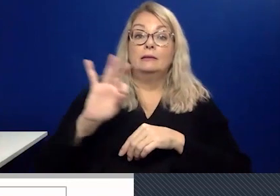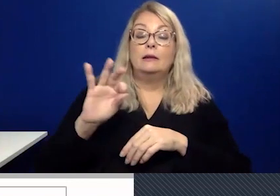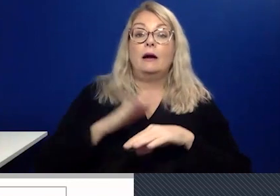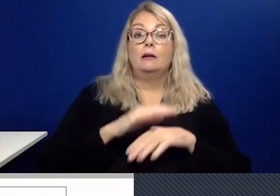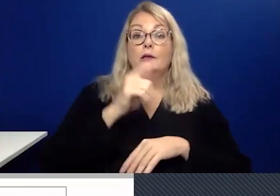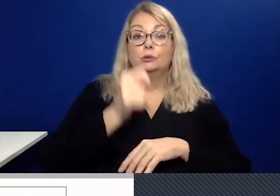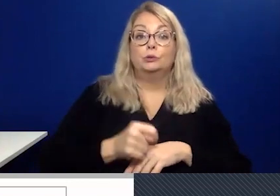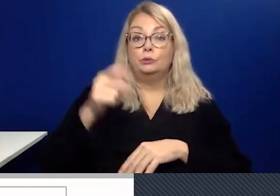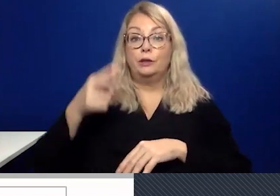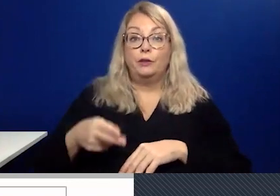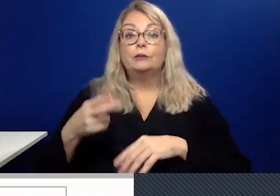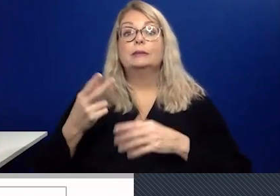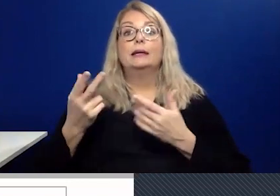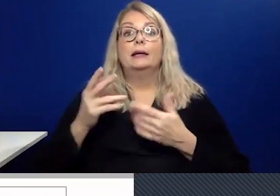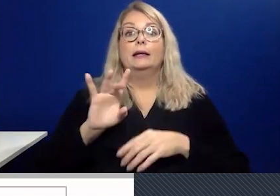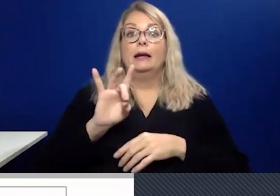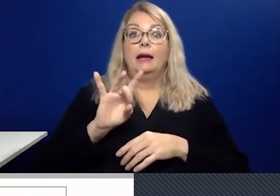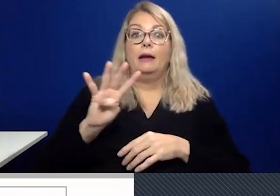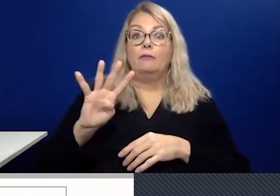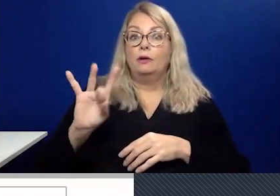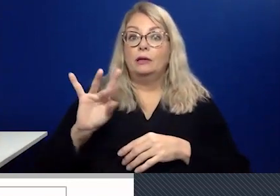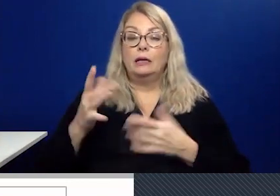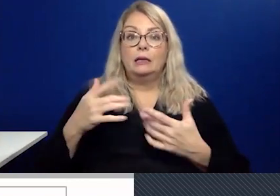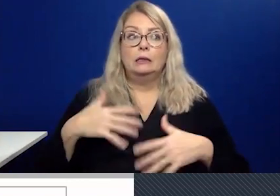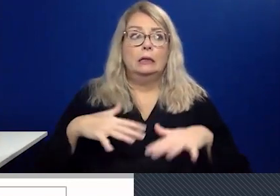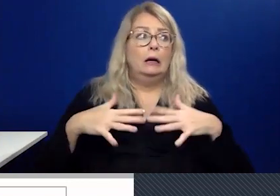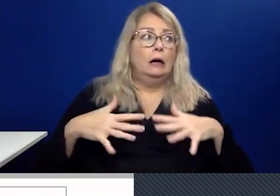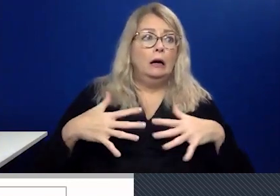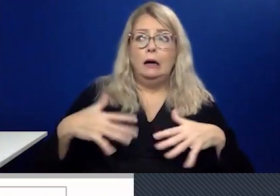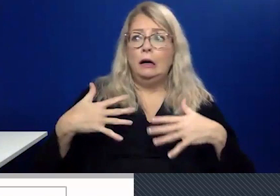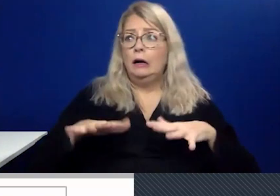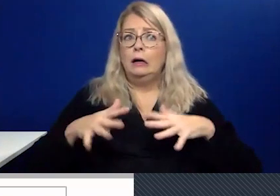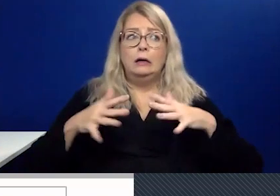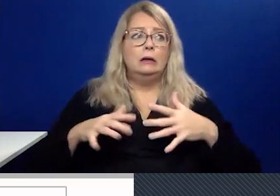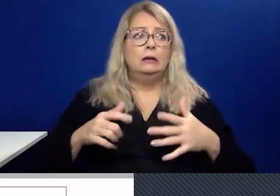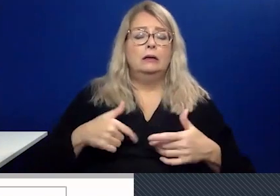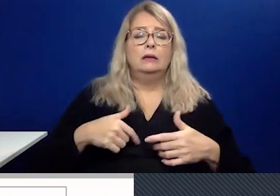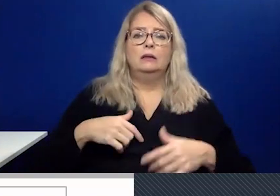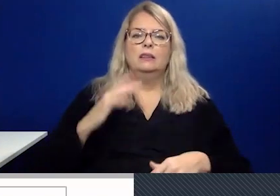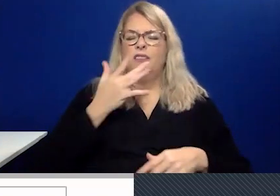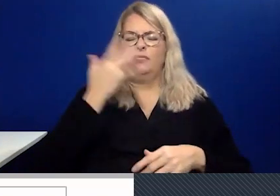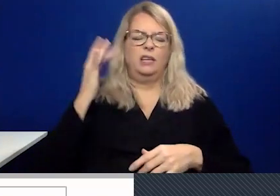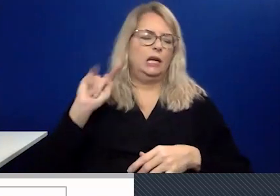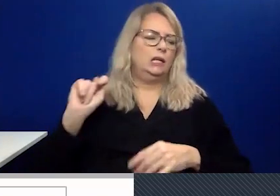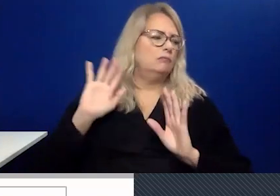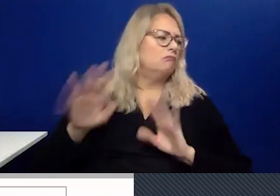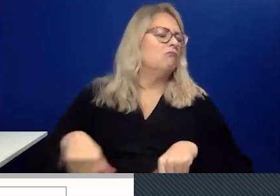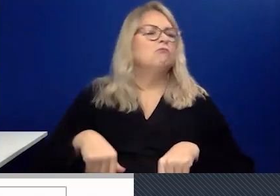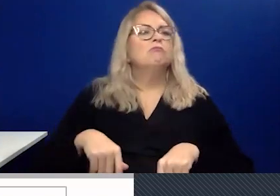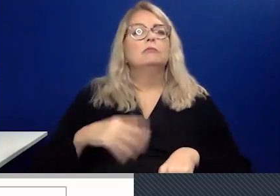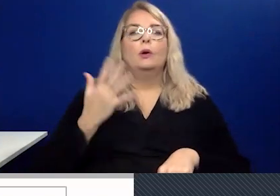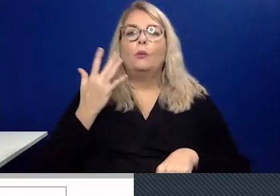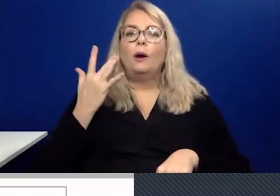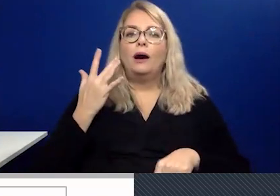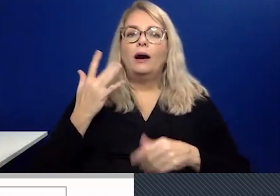it's 8:48 and they're panicking because they can't find their classroom, and for them to say, you know what, I'm not going to do this, because they felt flustered about where to